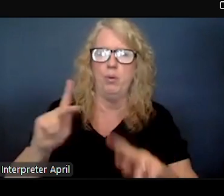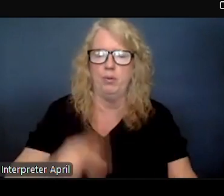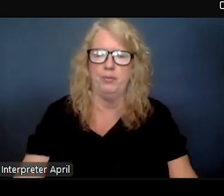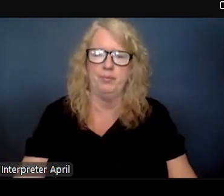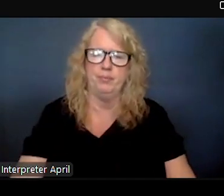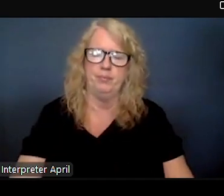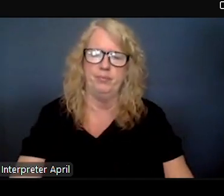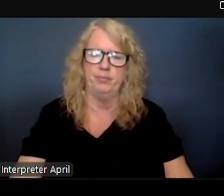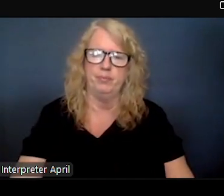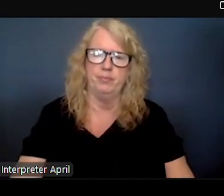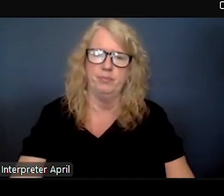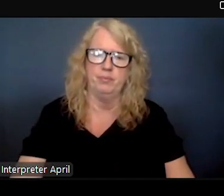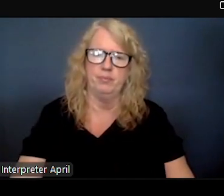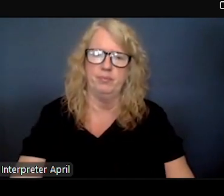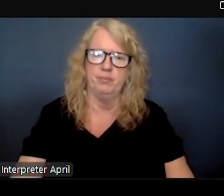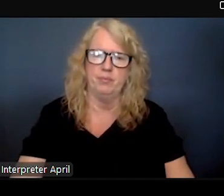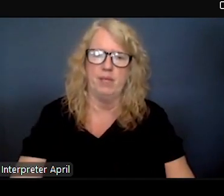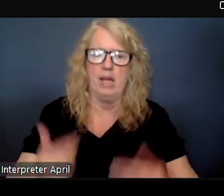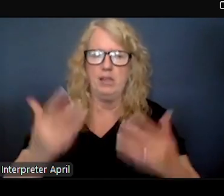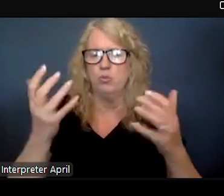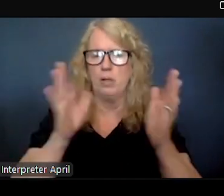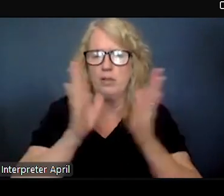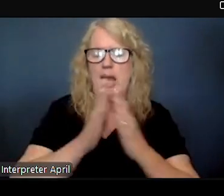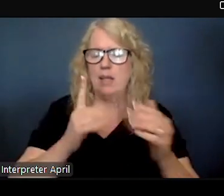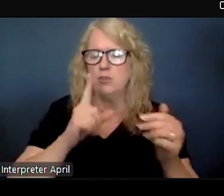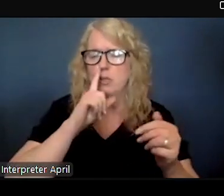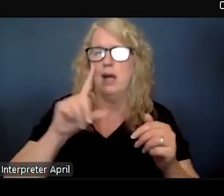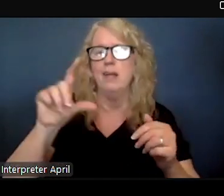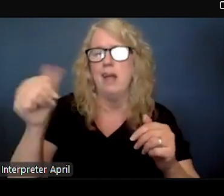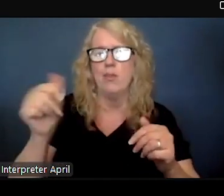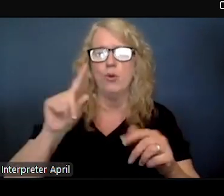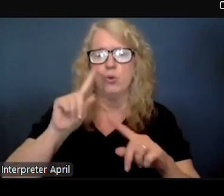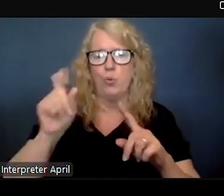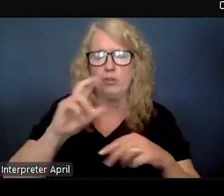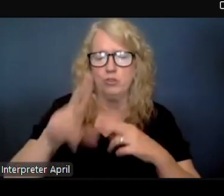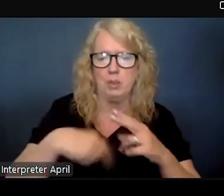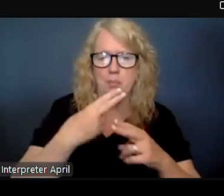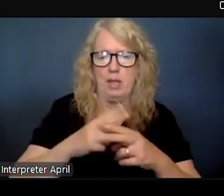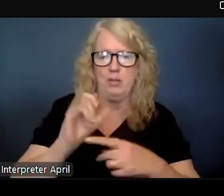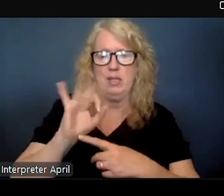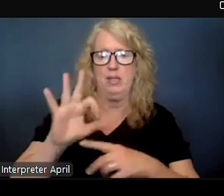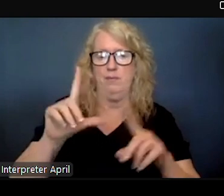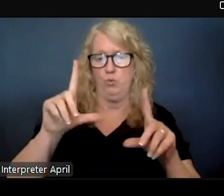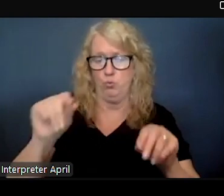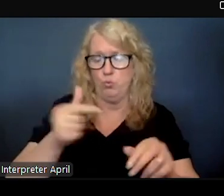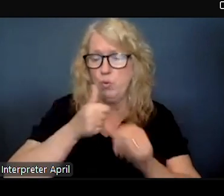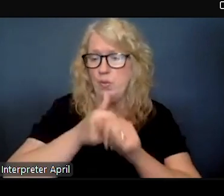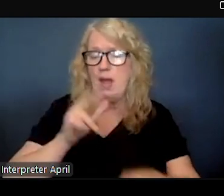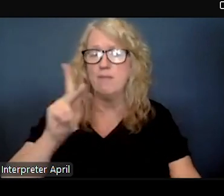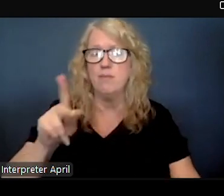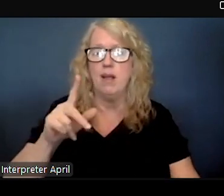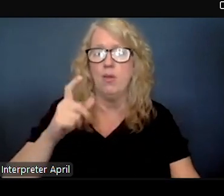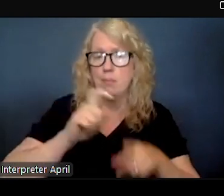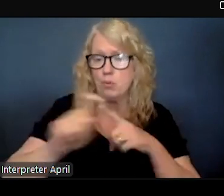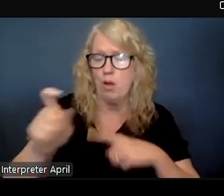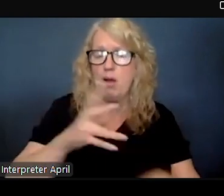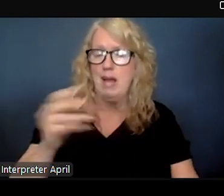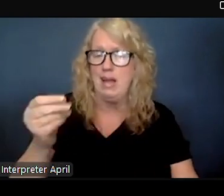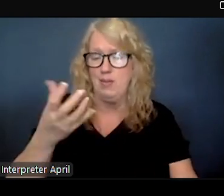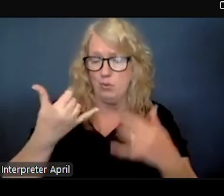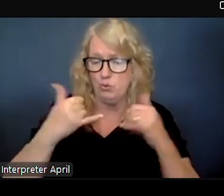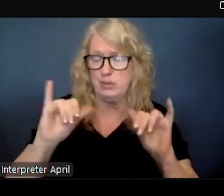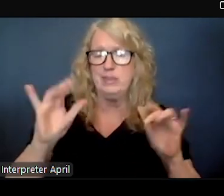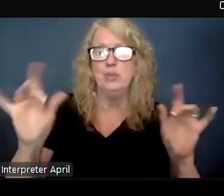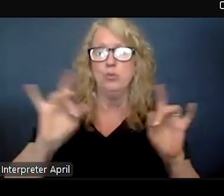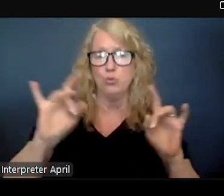Um, I wanted to just ask a really quick follow-up question too about if you do that follow-up call and there is still a